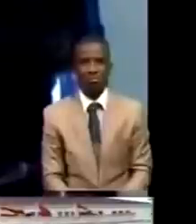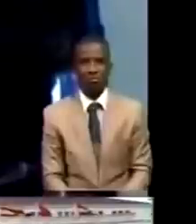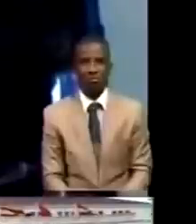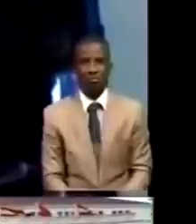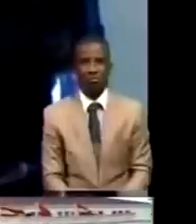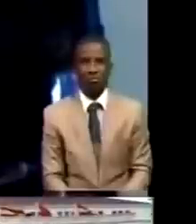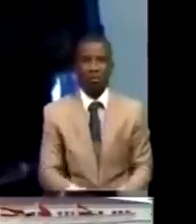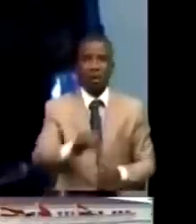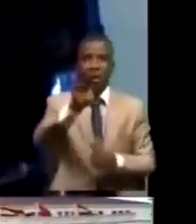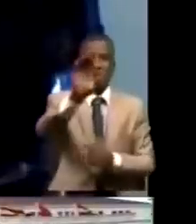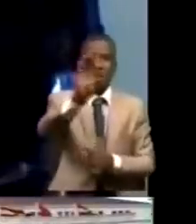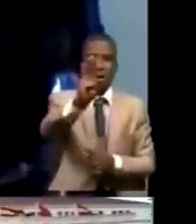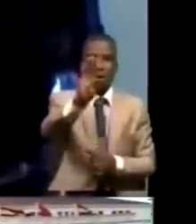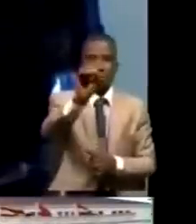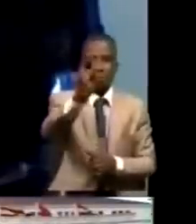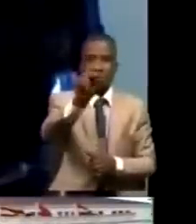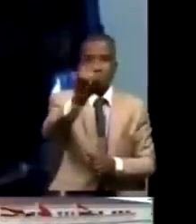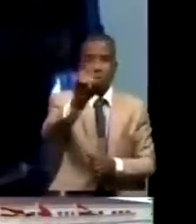Bono East. Yes.